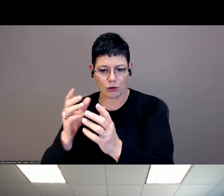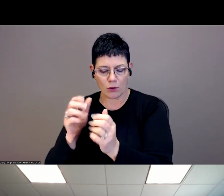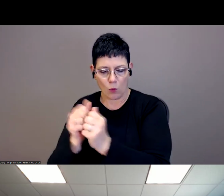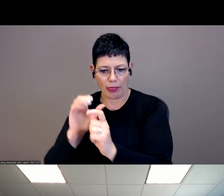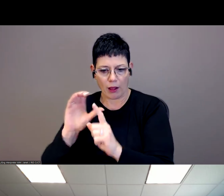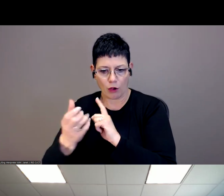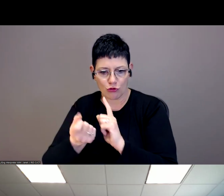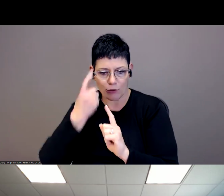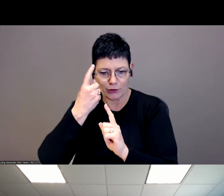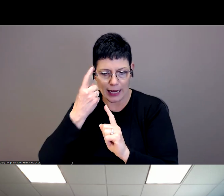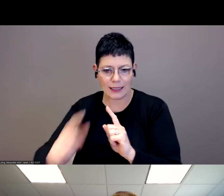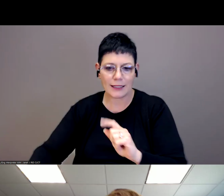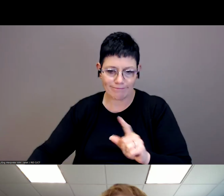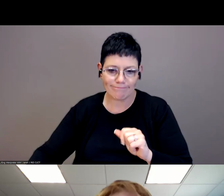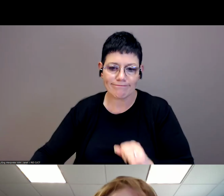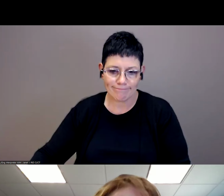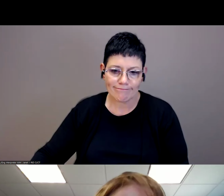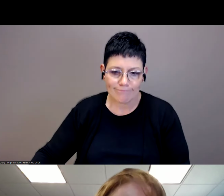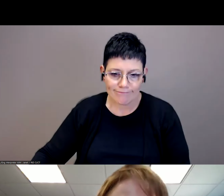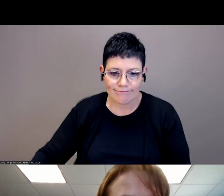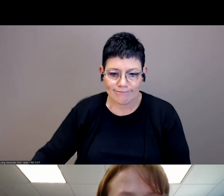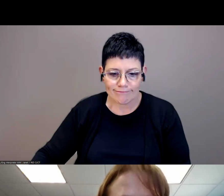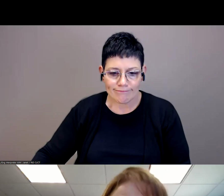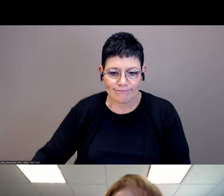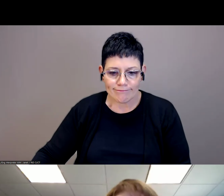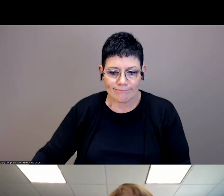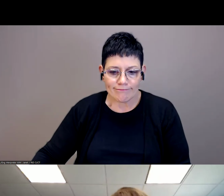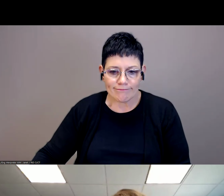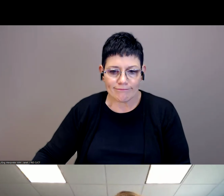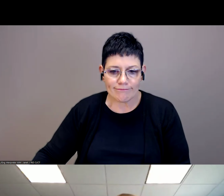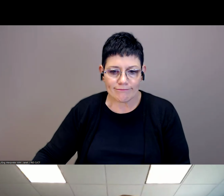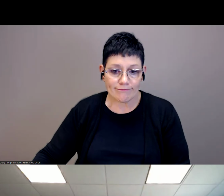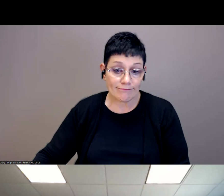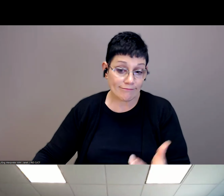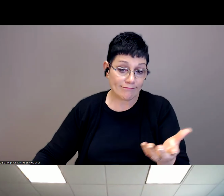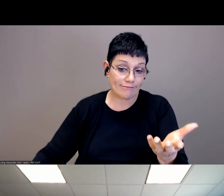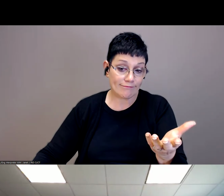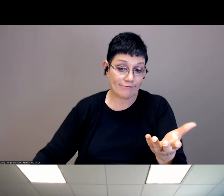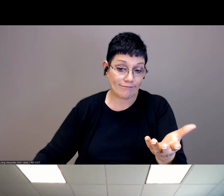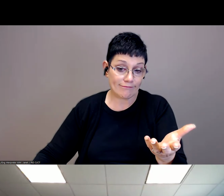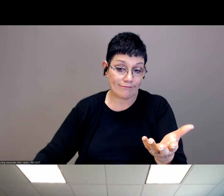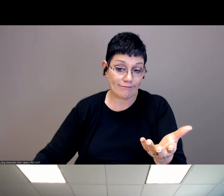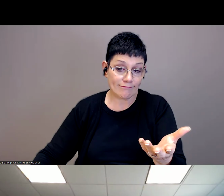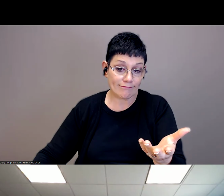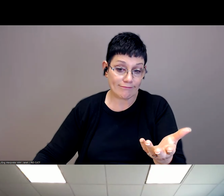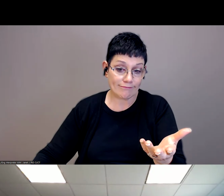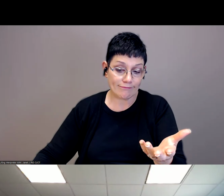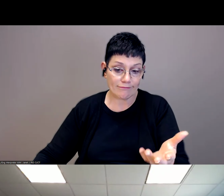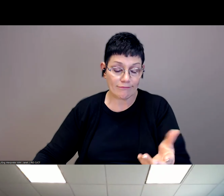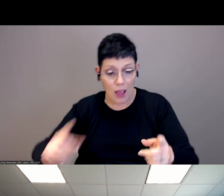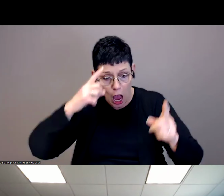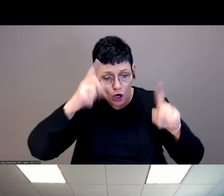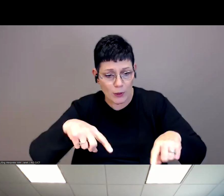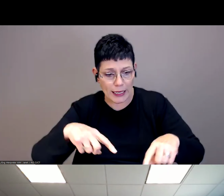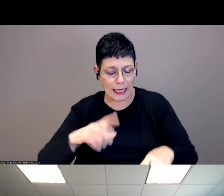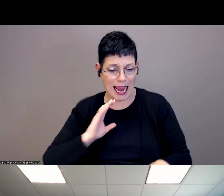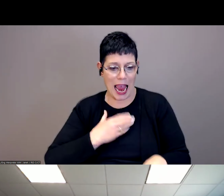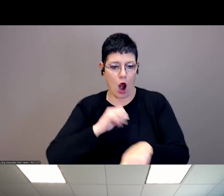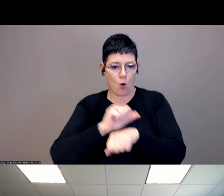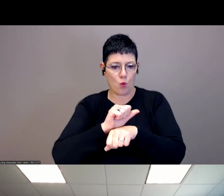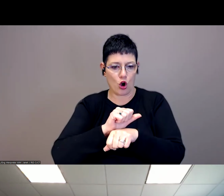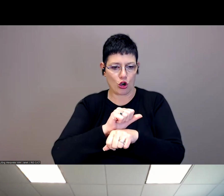Erin. I agree. I mean, this is why we do this work, right? If it isn't just about the people that can show up, it really is